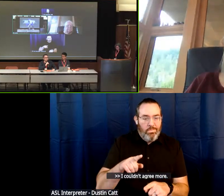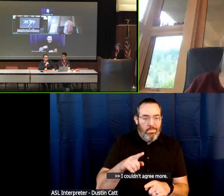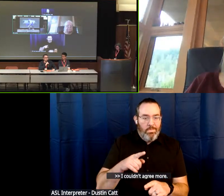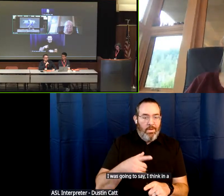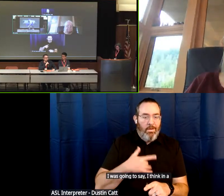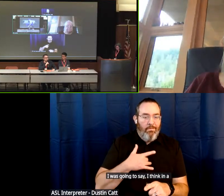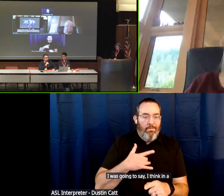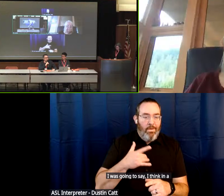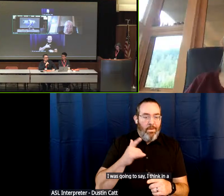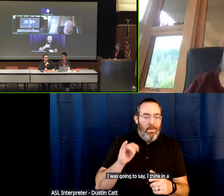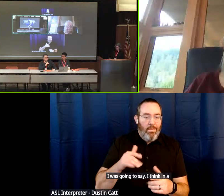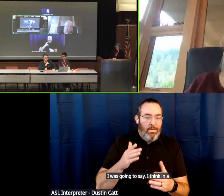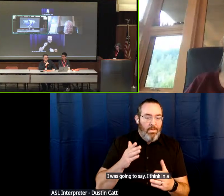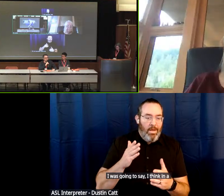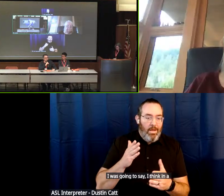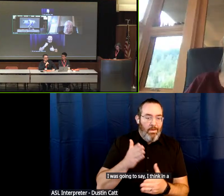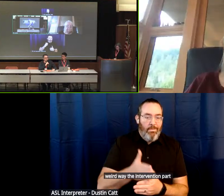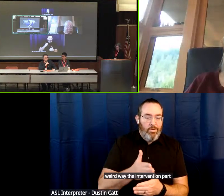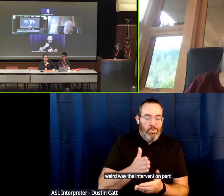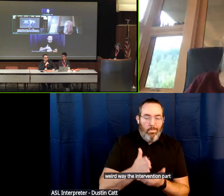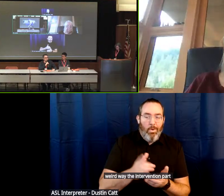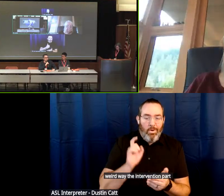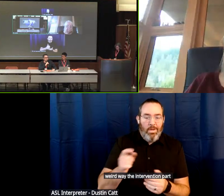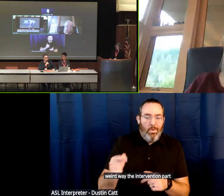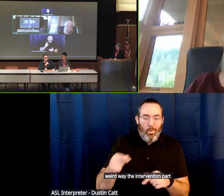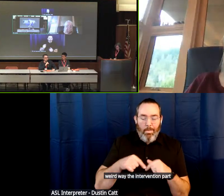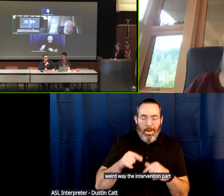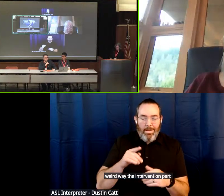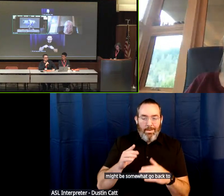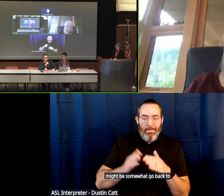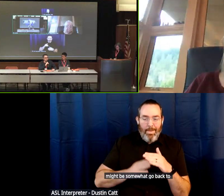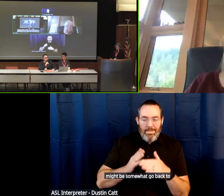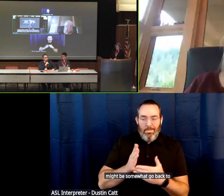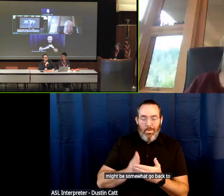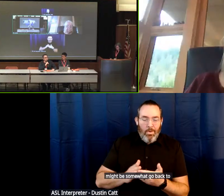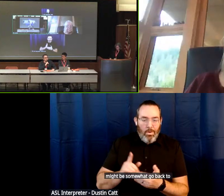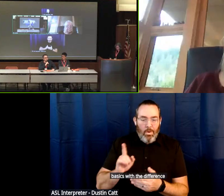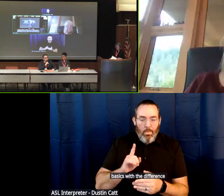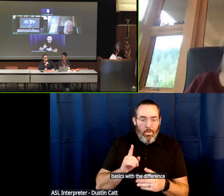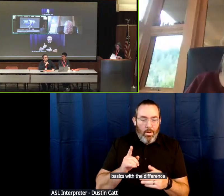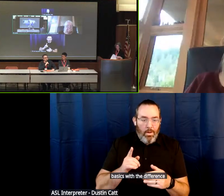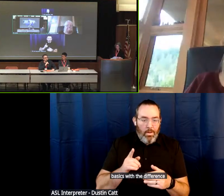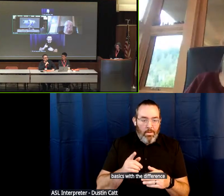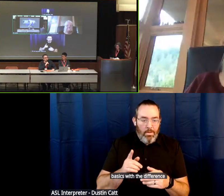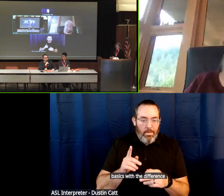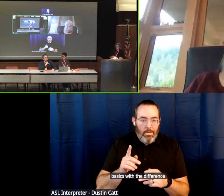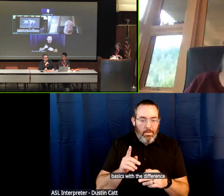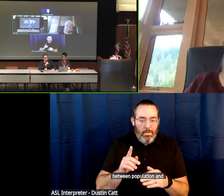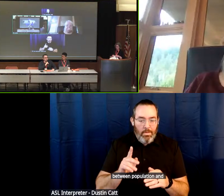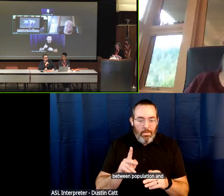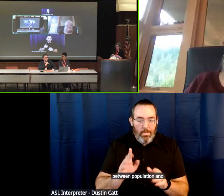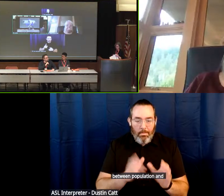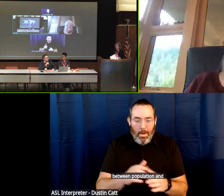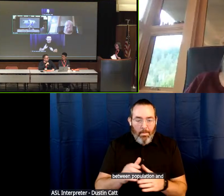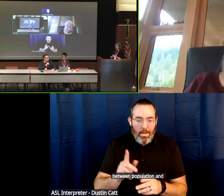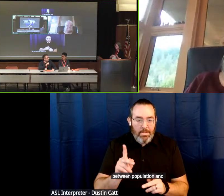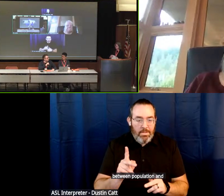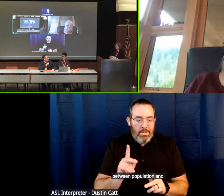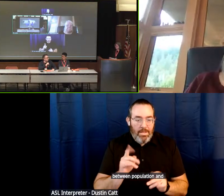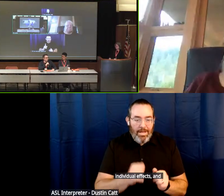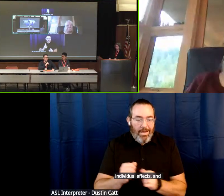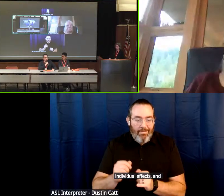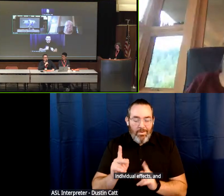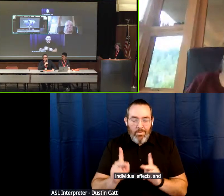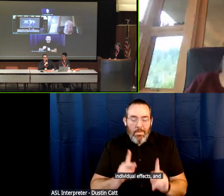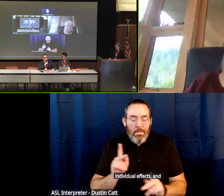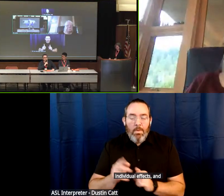be somewhat also go back to basics with the difference between population and individual effects, and understanding heterogeneity and treatment effects may